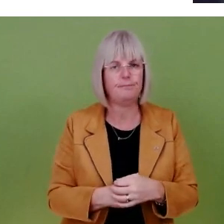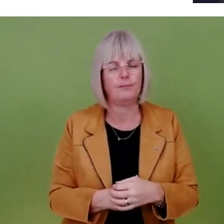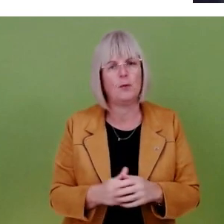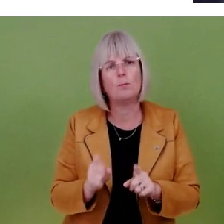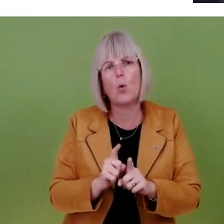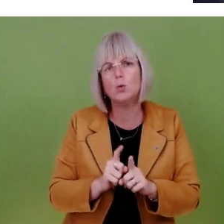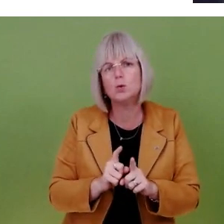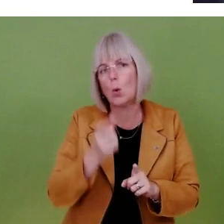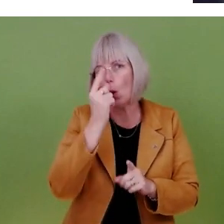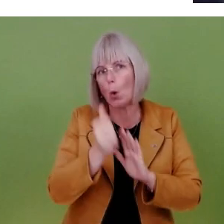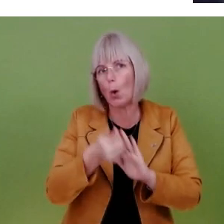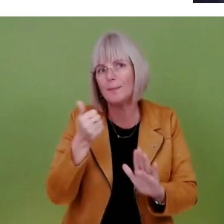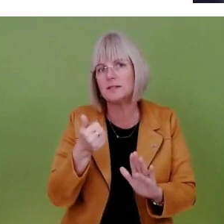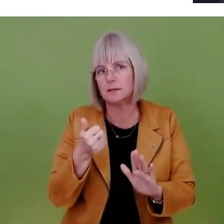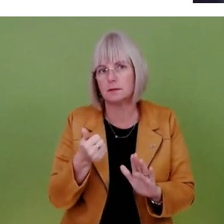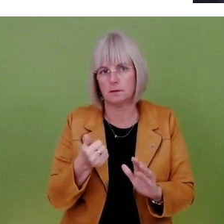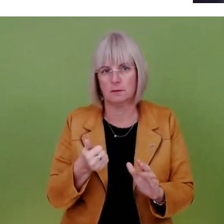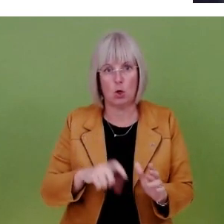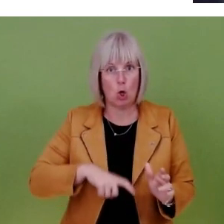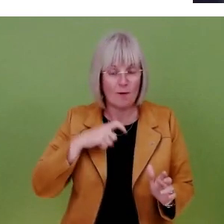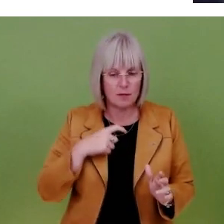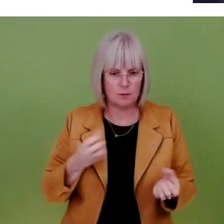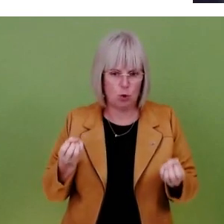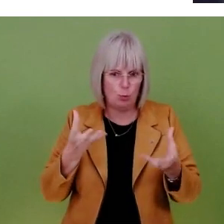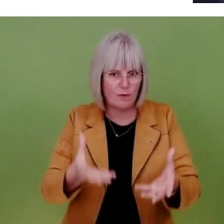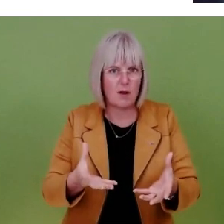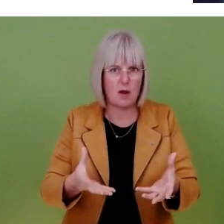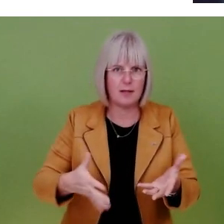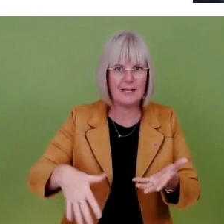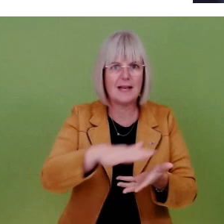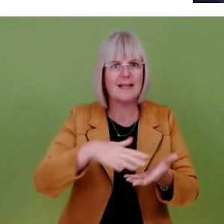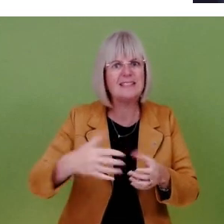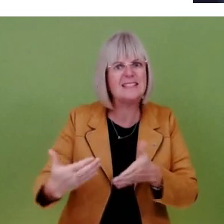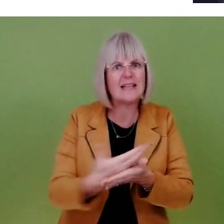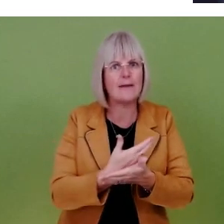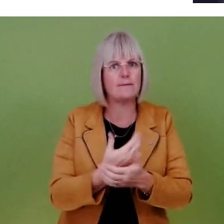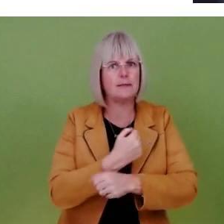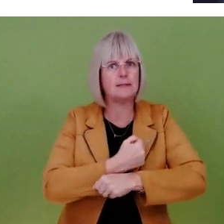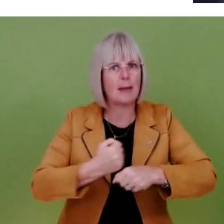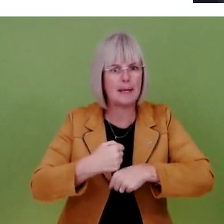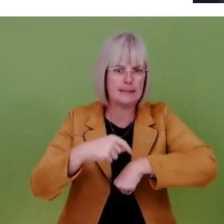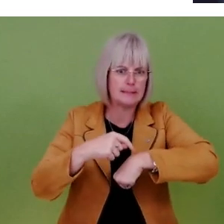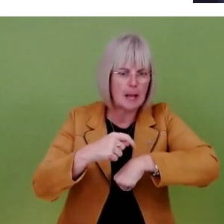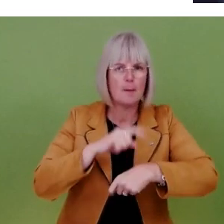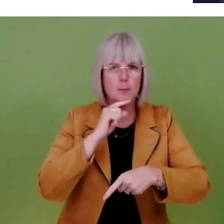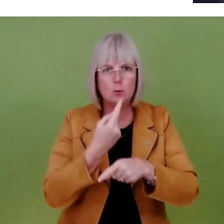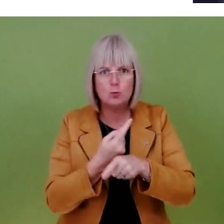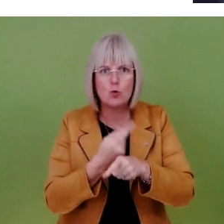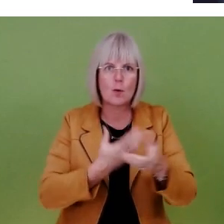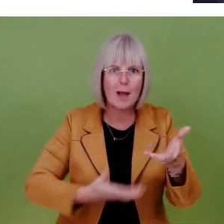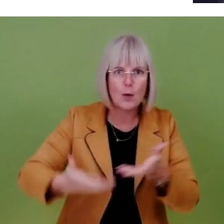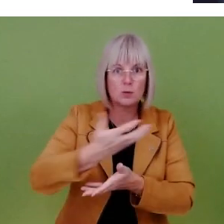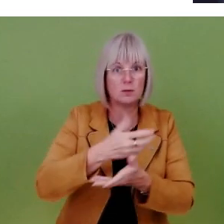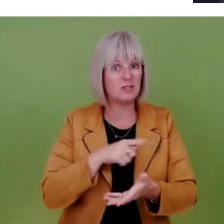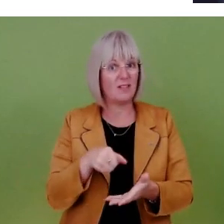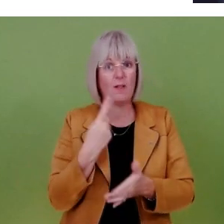safe space to talk about these issues and to improve them and to reflect upon them continually, because it's the only way that we'll move forward.